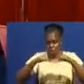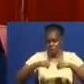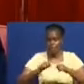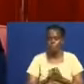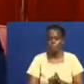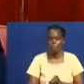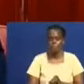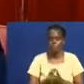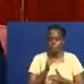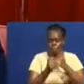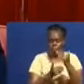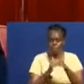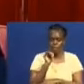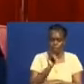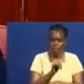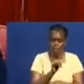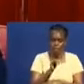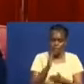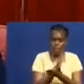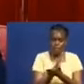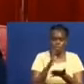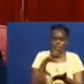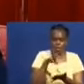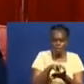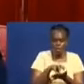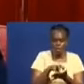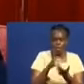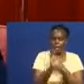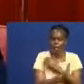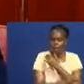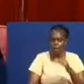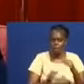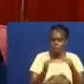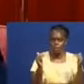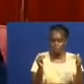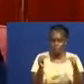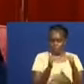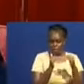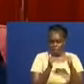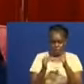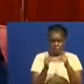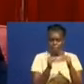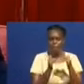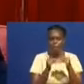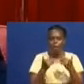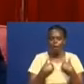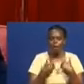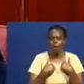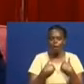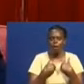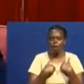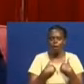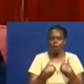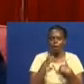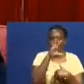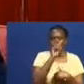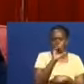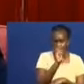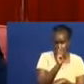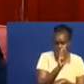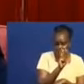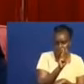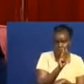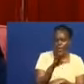operate with. And let us share the cake of this country equitably and fairly. Let us not have one region getting 50